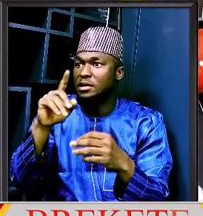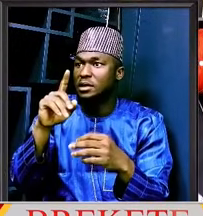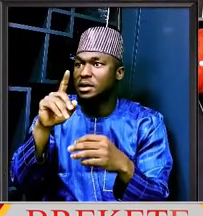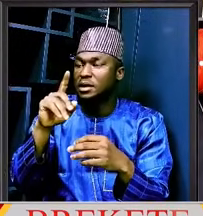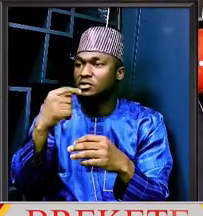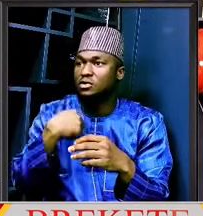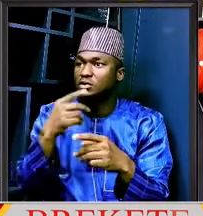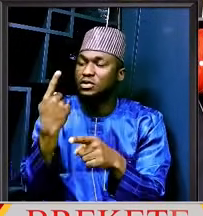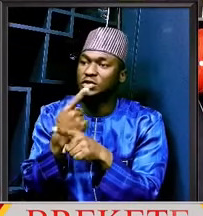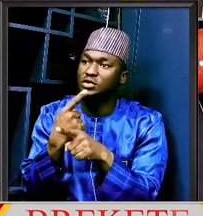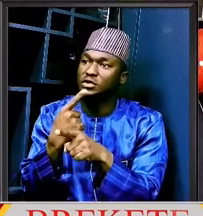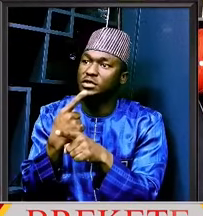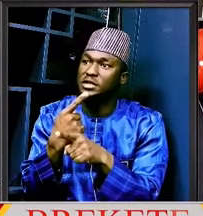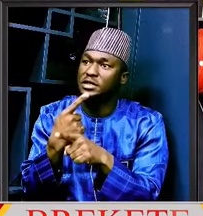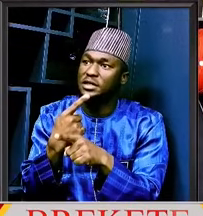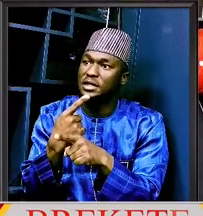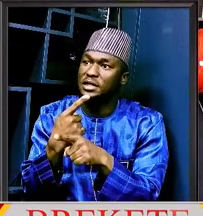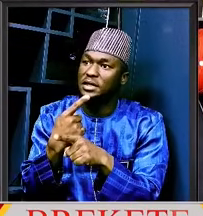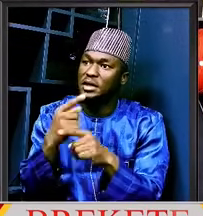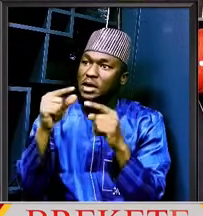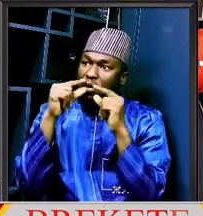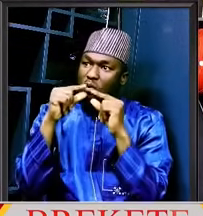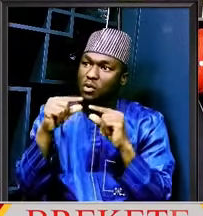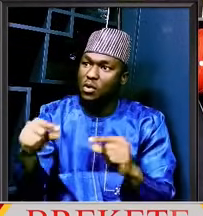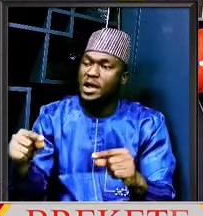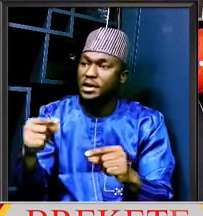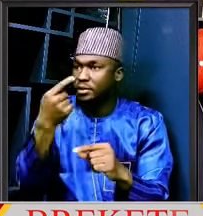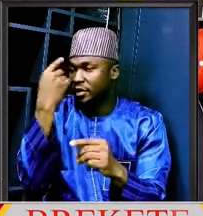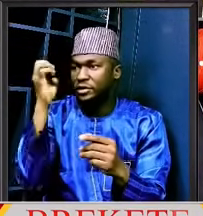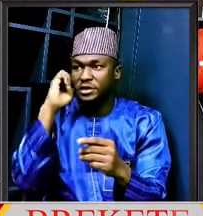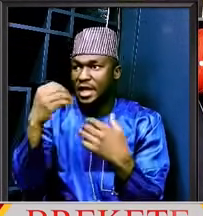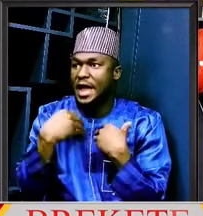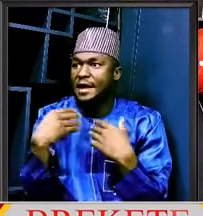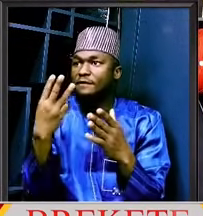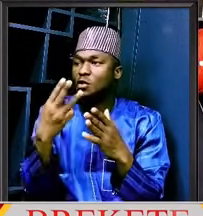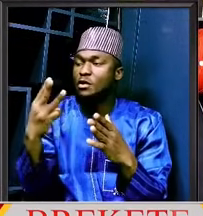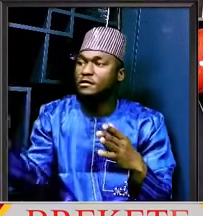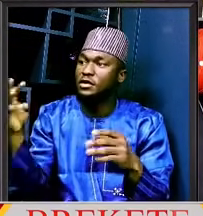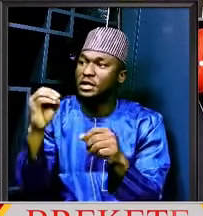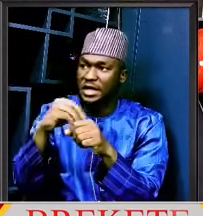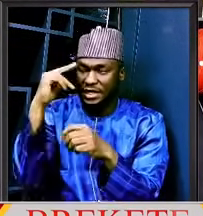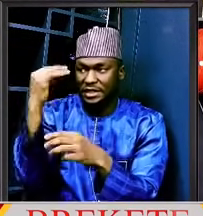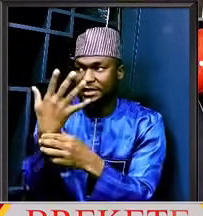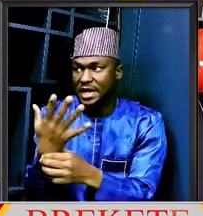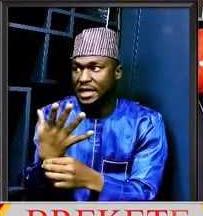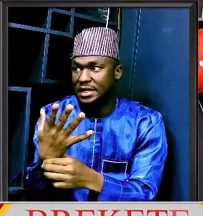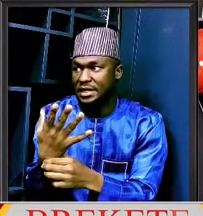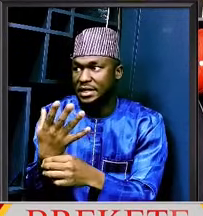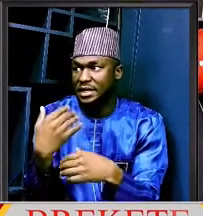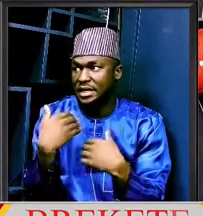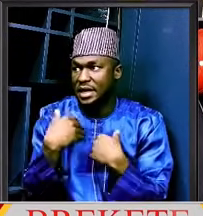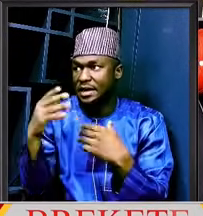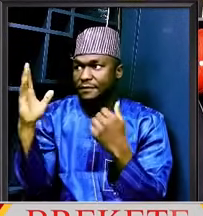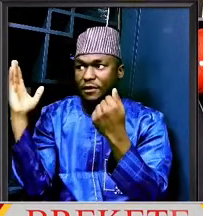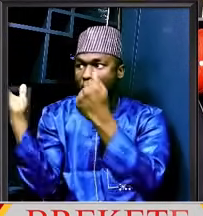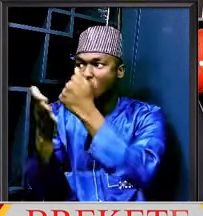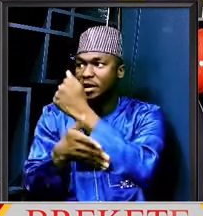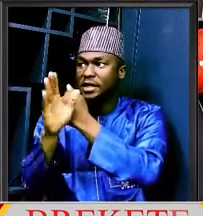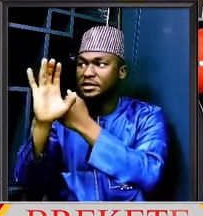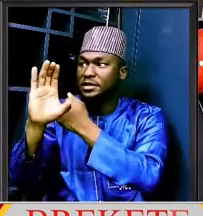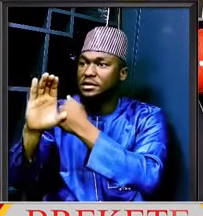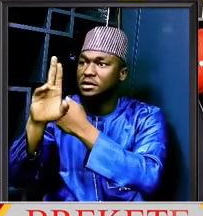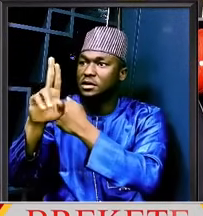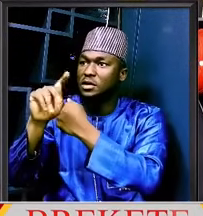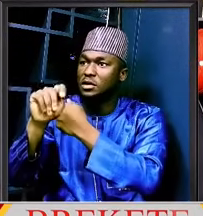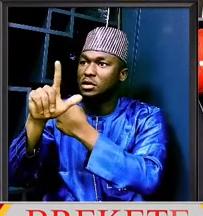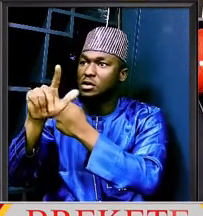kept our calm because you cannot be arguing with somebody that has brandished the cutlass to your house. So we kept our calm. What can be his name?